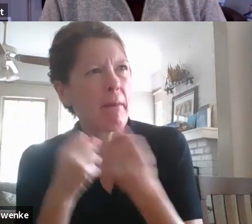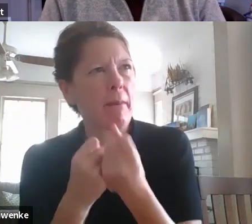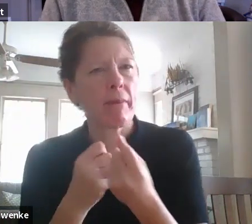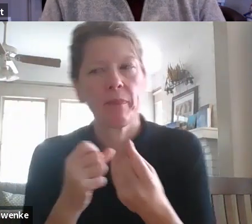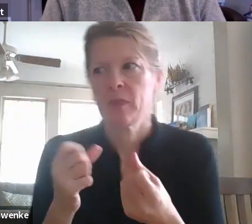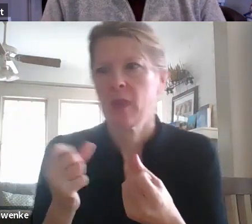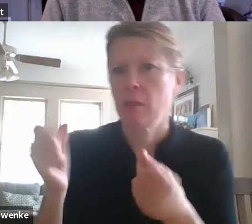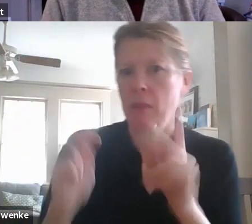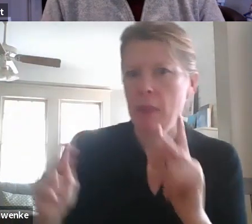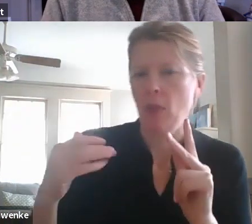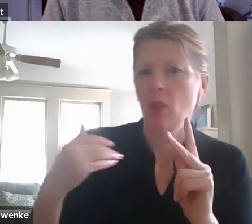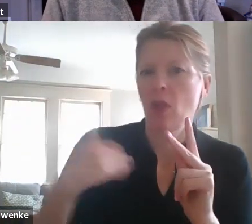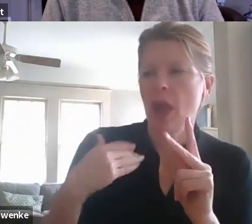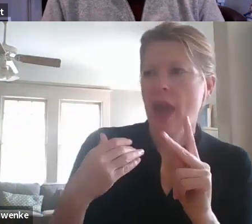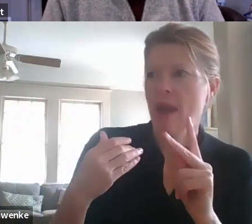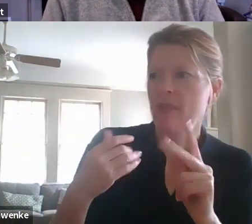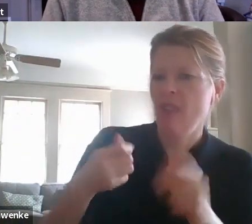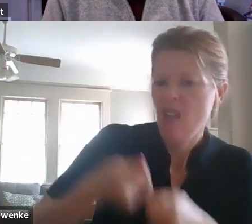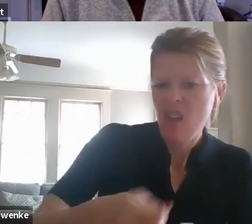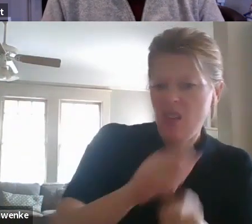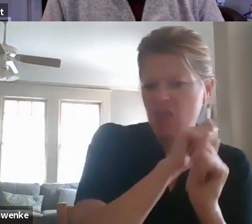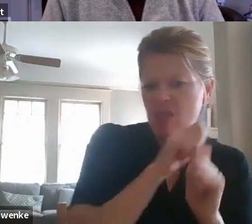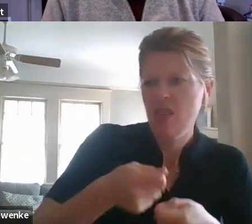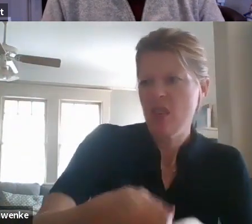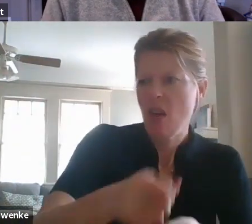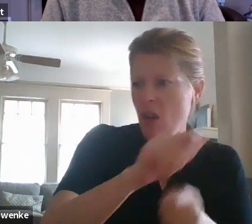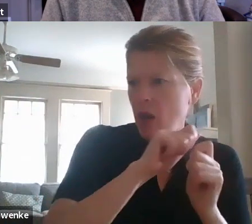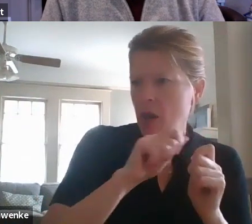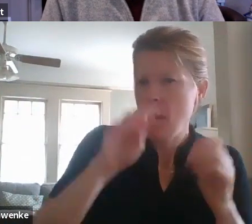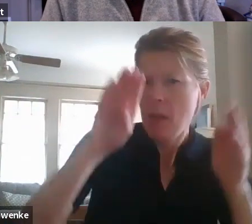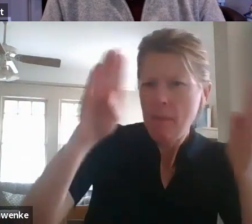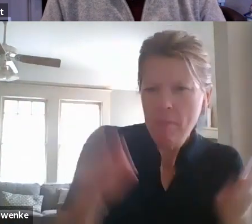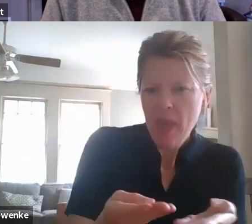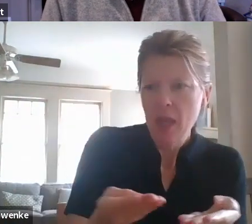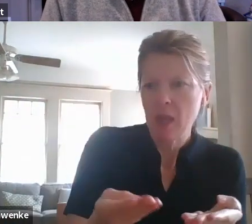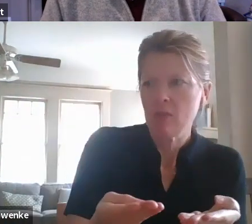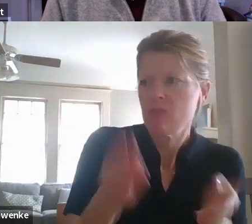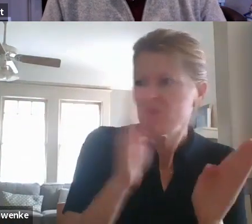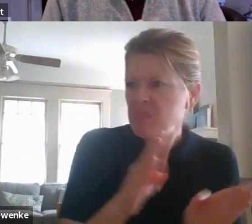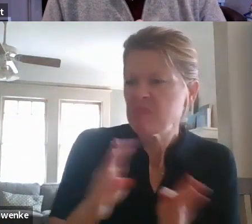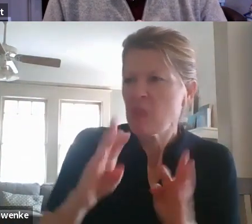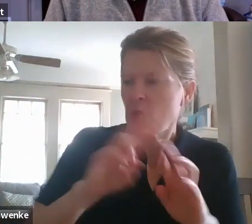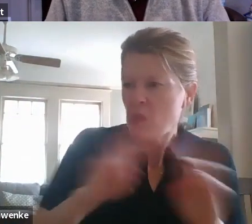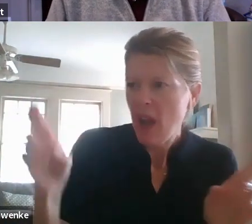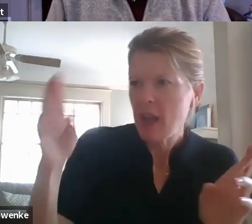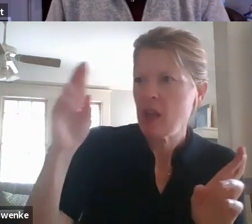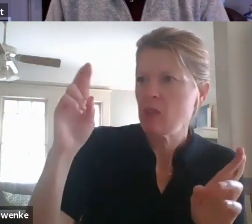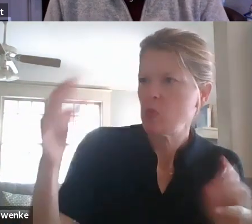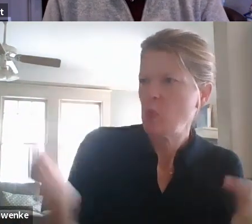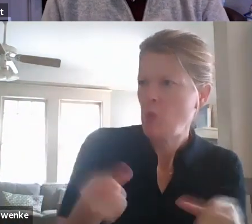All your commandments are true. Help me, for they persecute me with